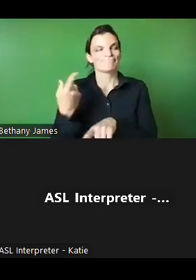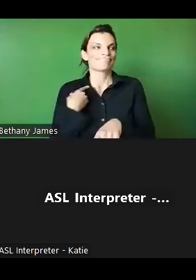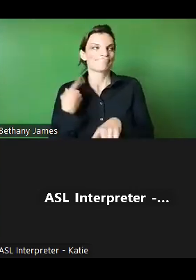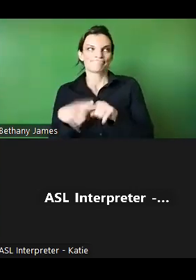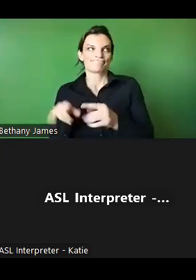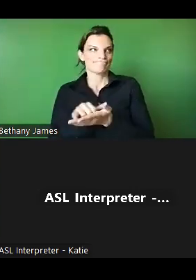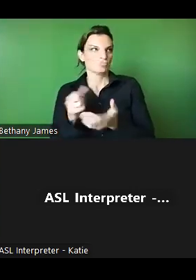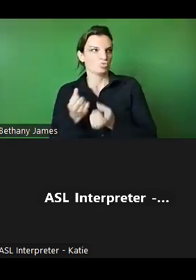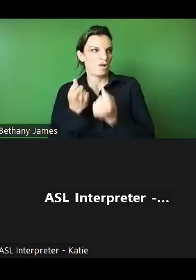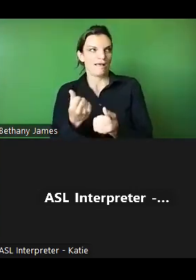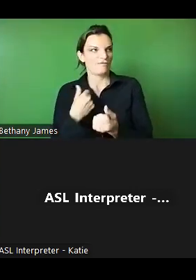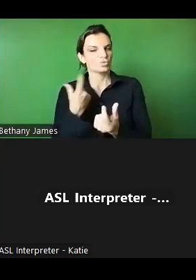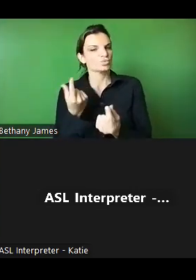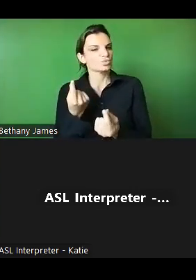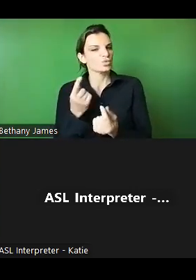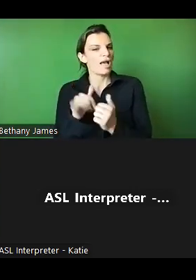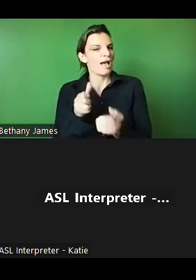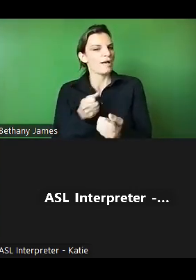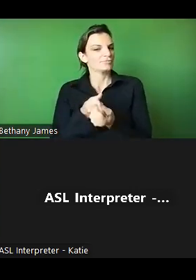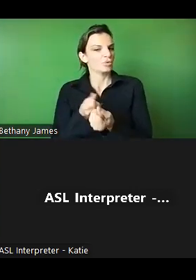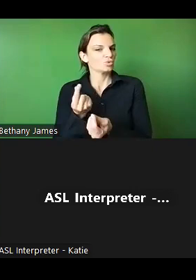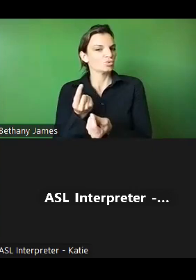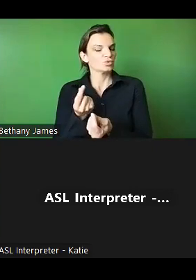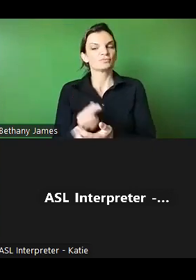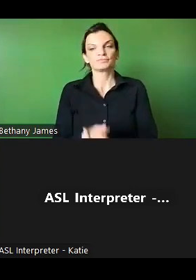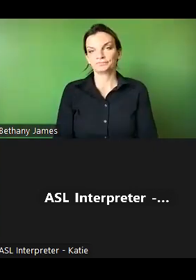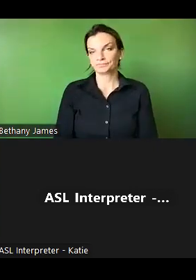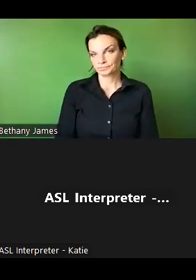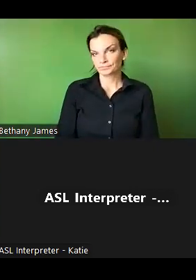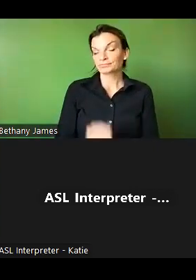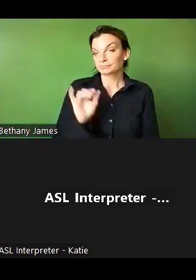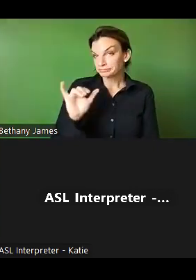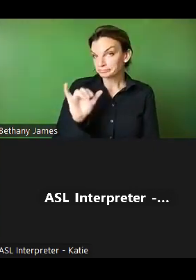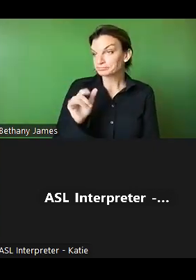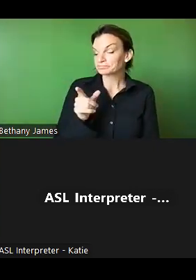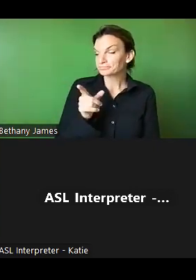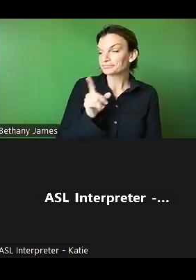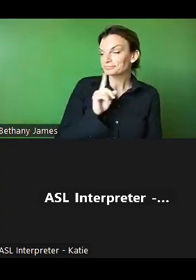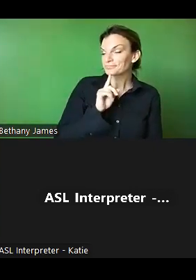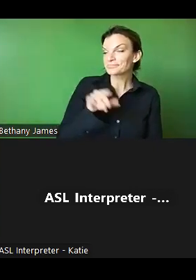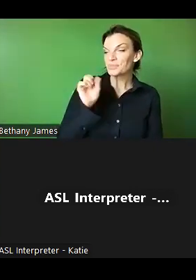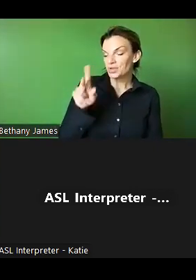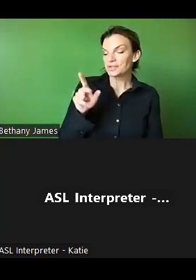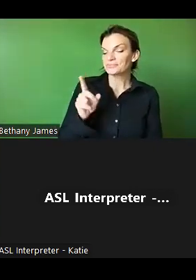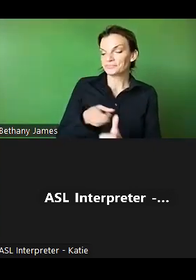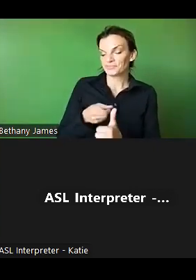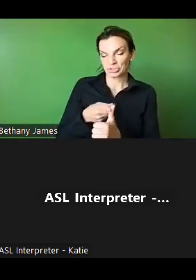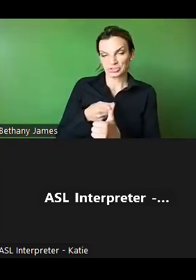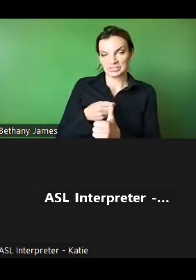do? Okay, well, there's a couple questions there, but let's see. The first one, as far